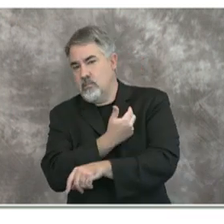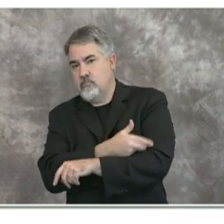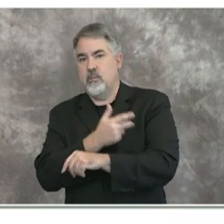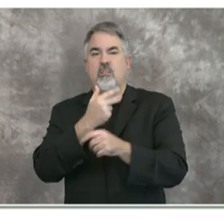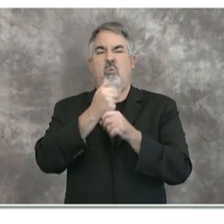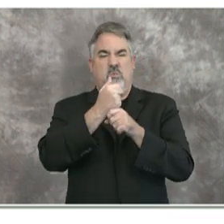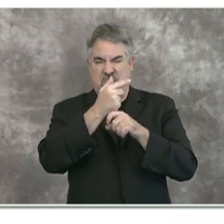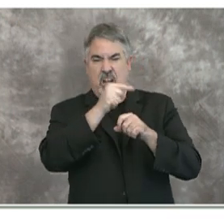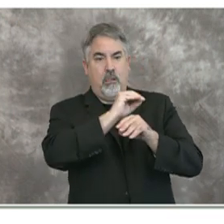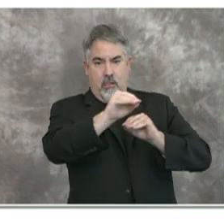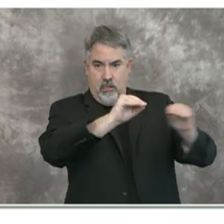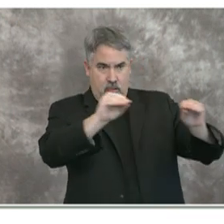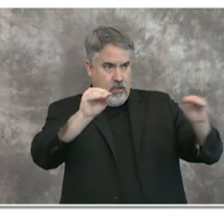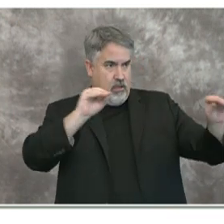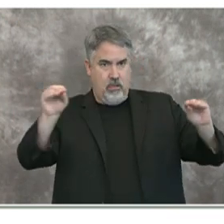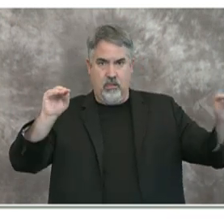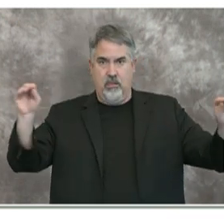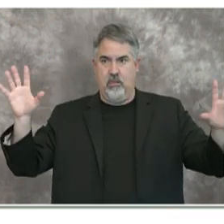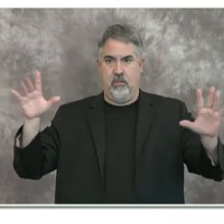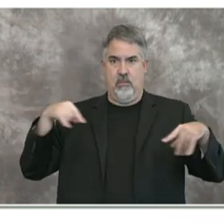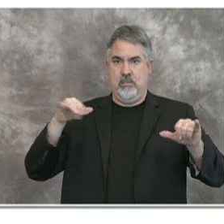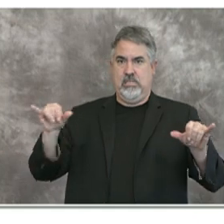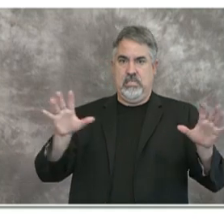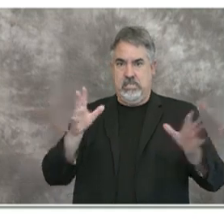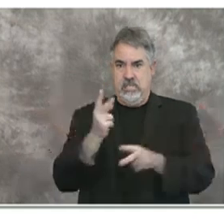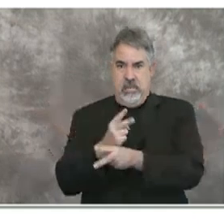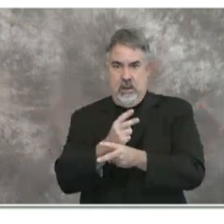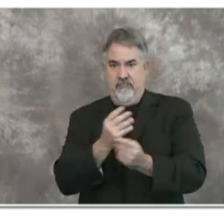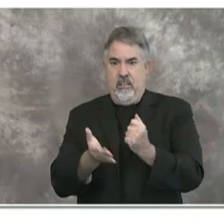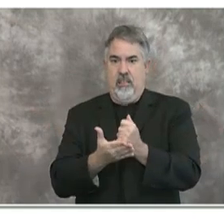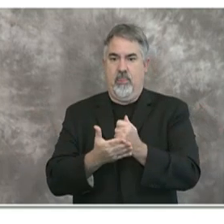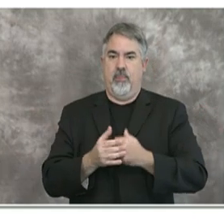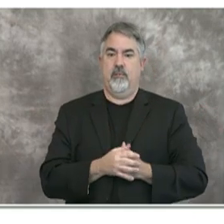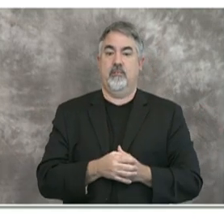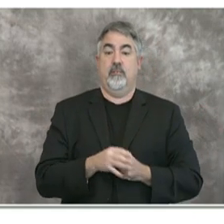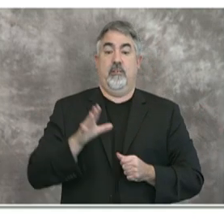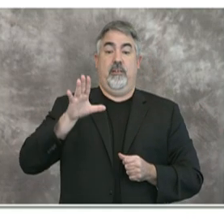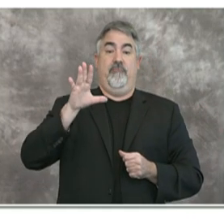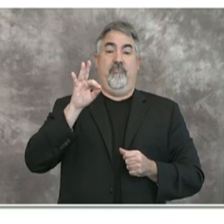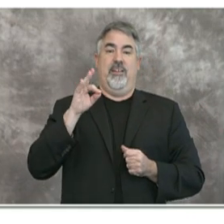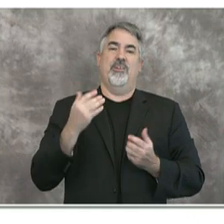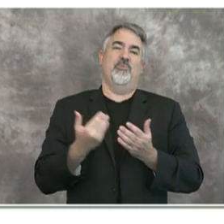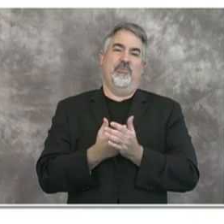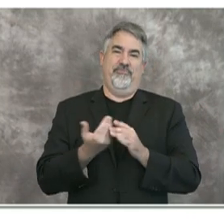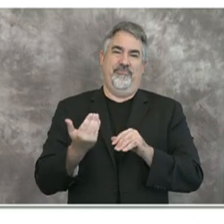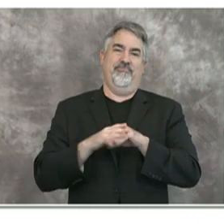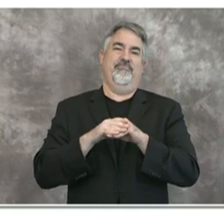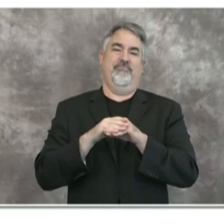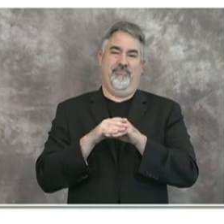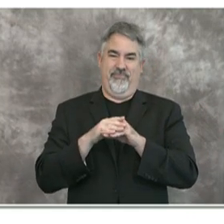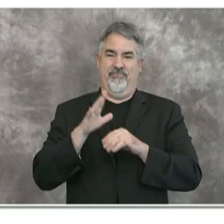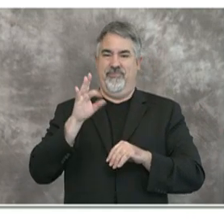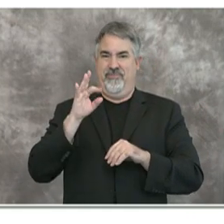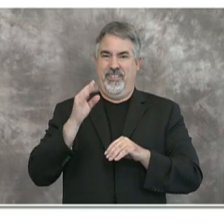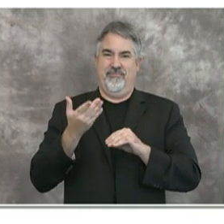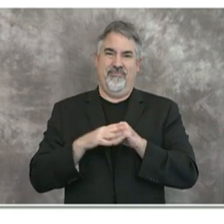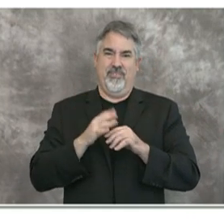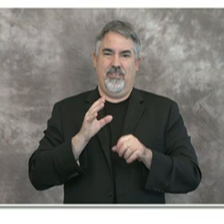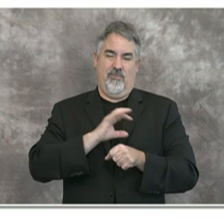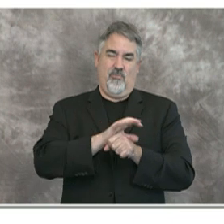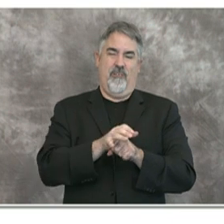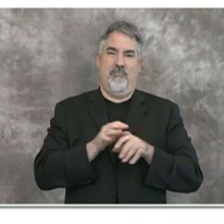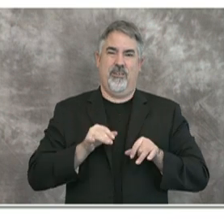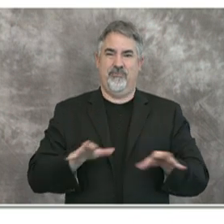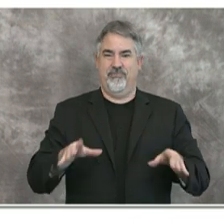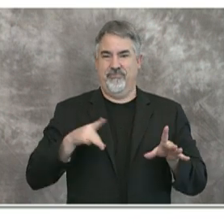reporting 159 new positive cases. This is out of the testing I just reported of 2,260.